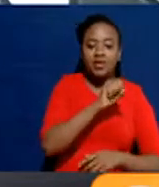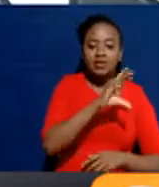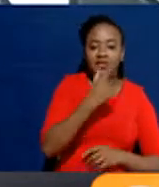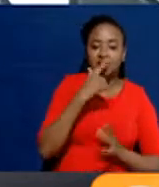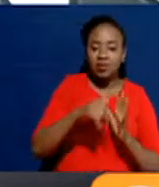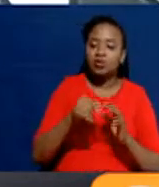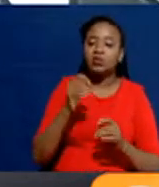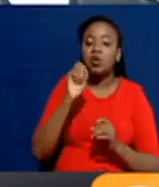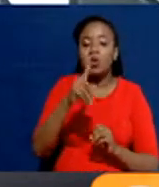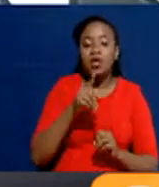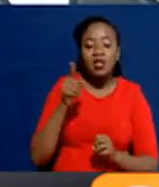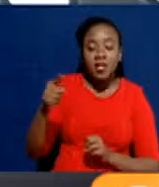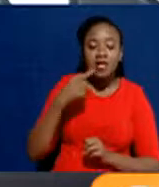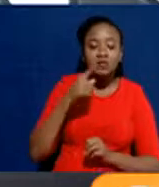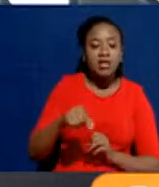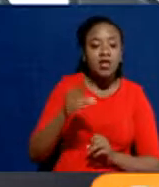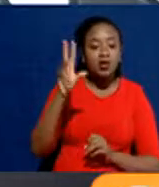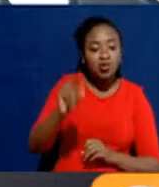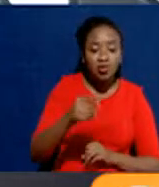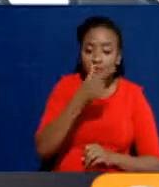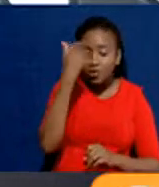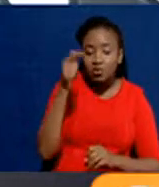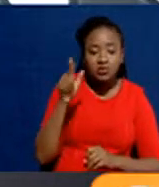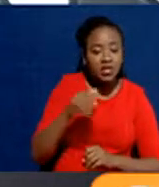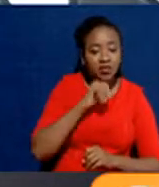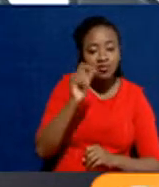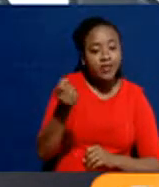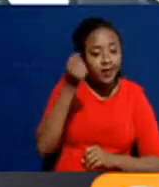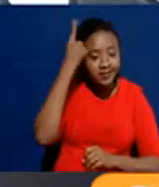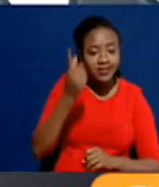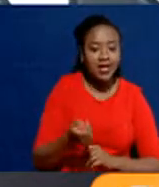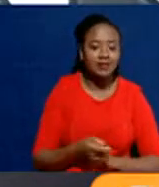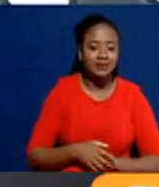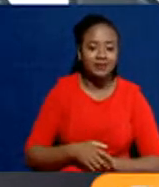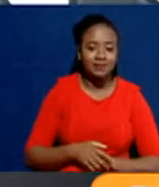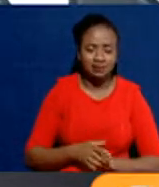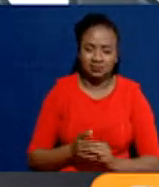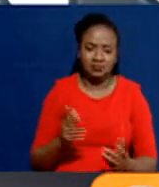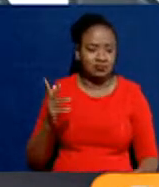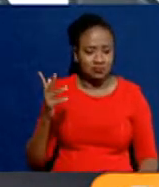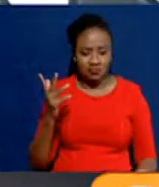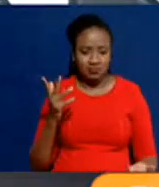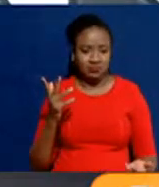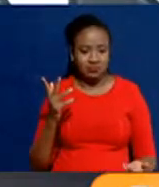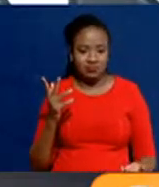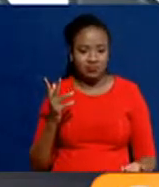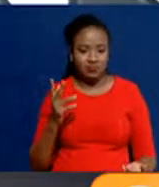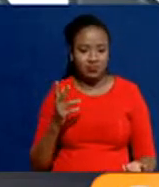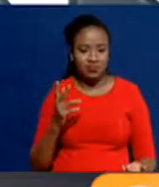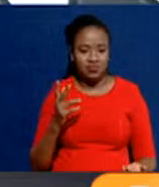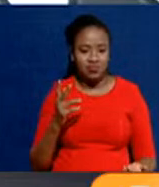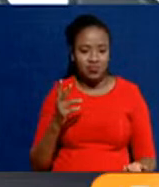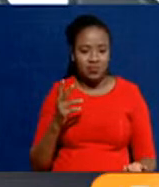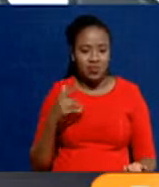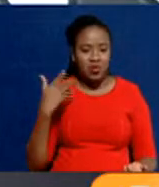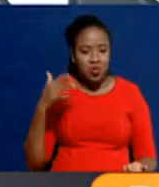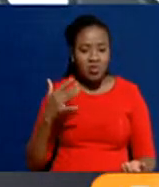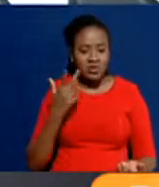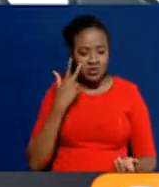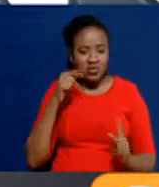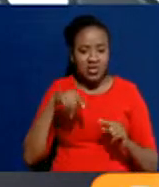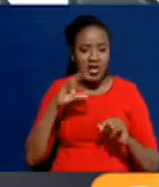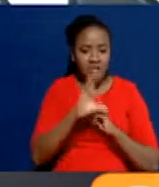say, well, the reason they said that is because they didn't understand that. It's you see a constant thread in this